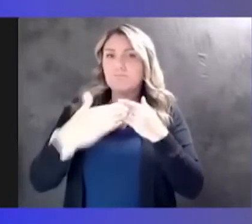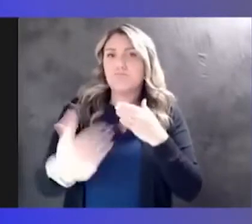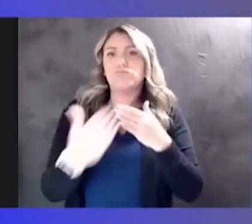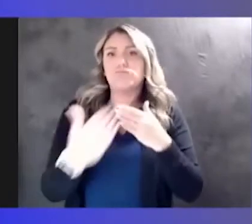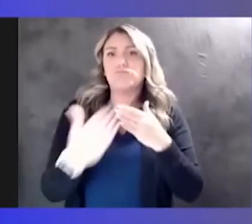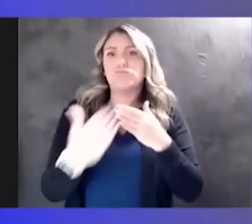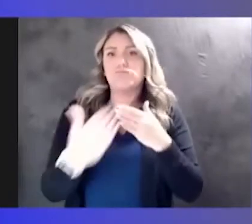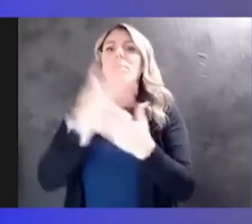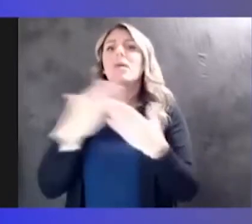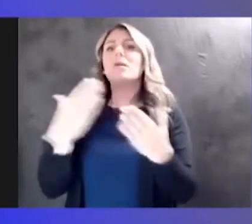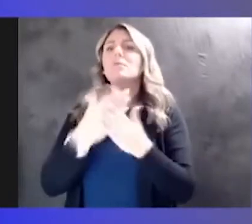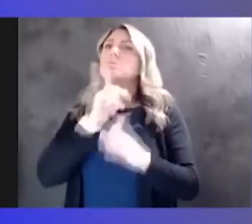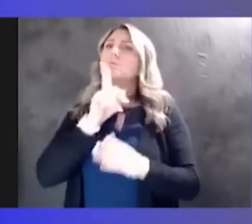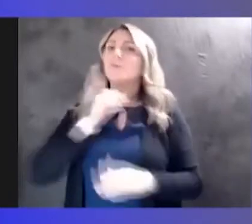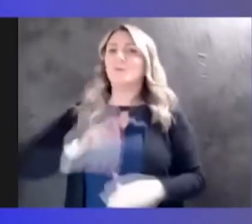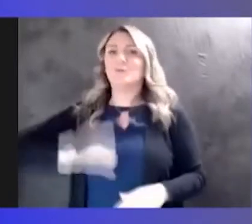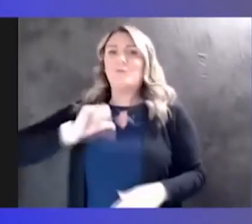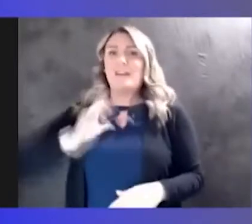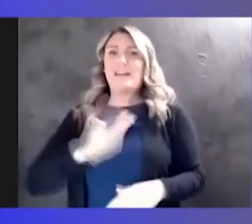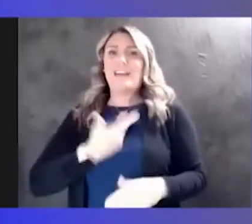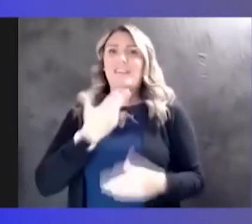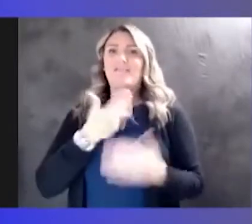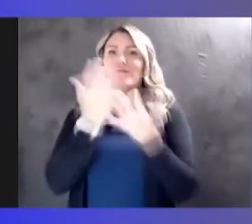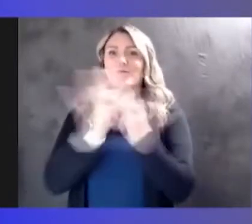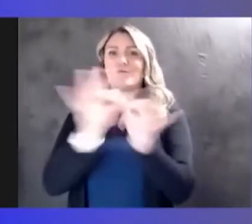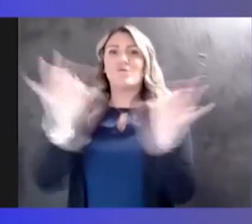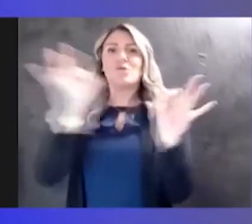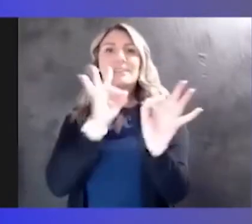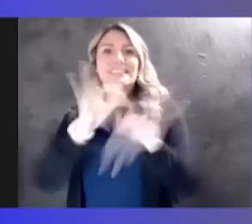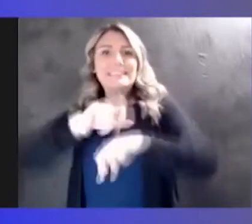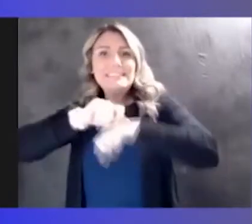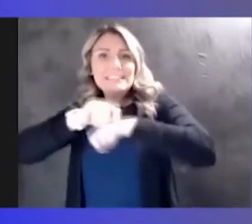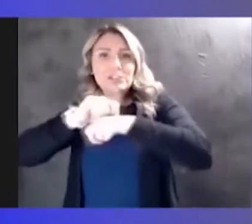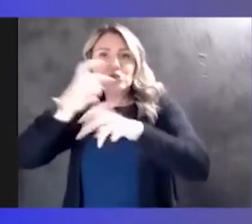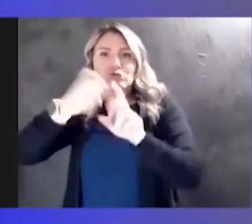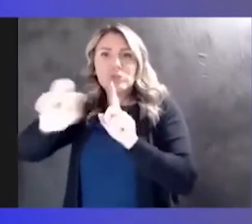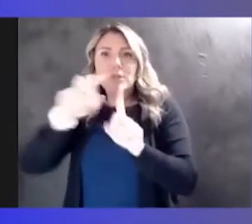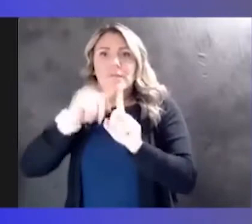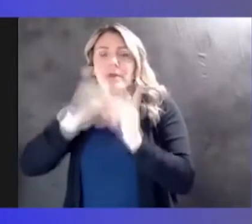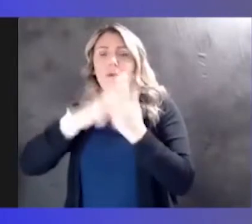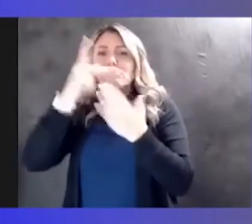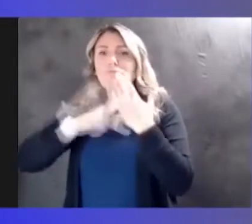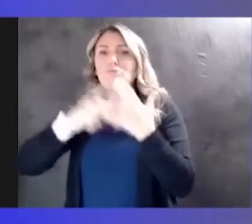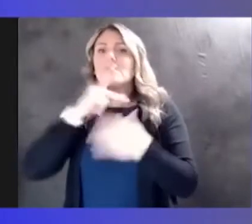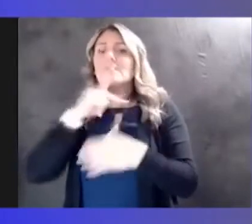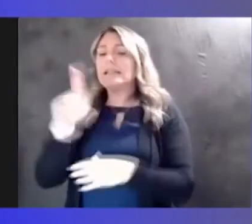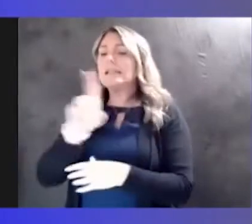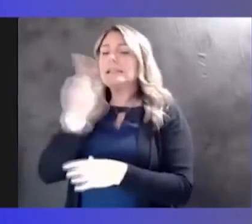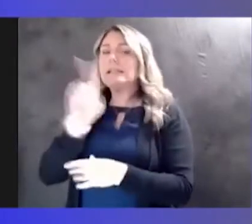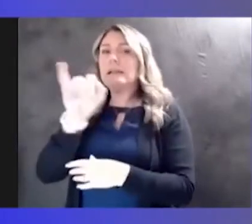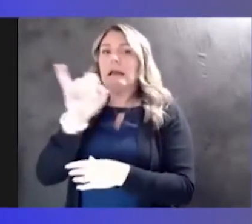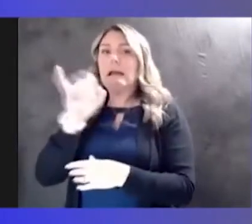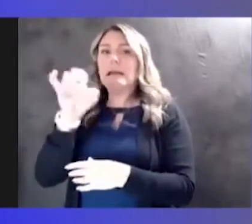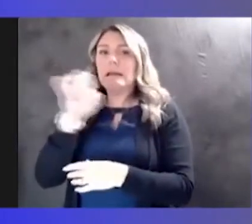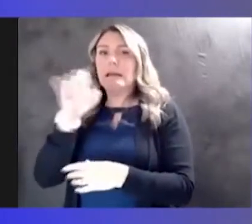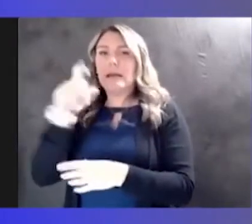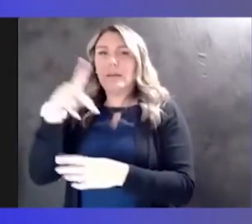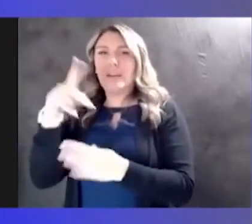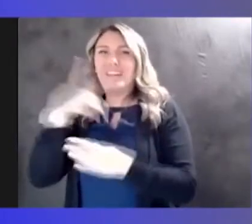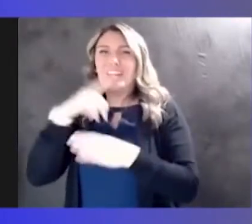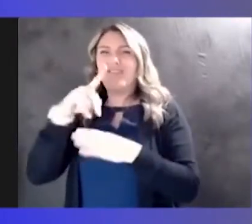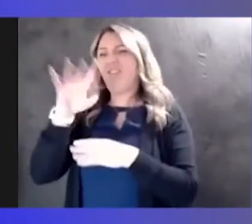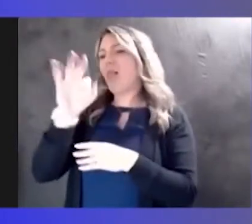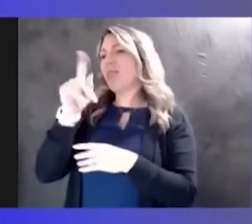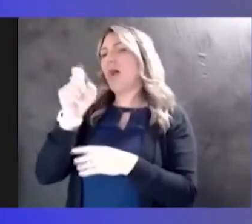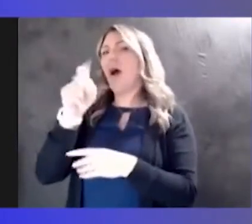very proud of is our free tissue transfer program, what are called DIEP flaps or PAP flaps is another type that